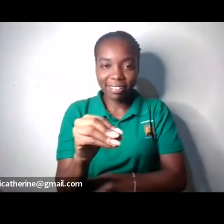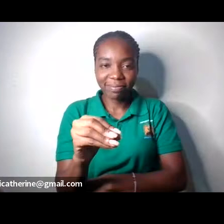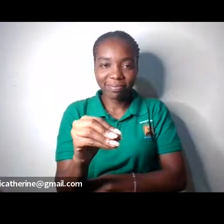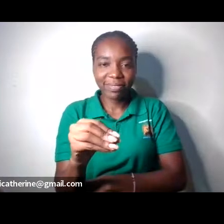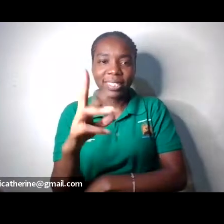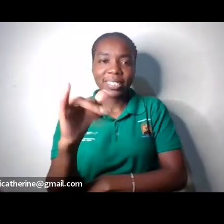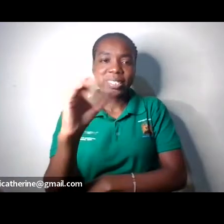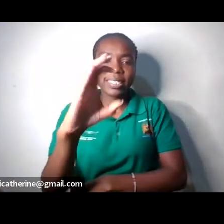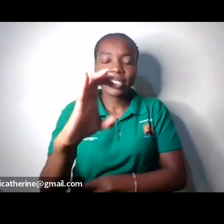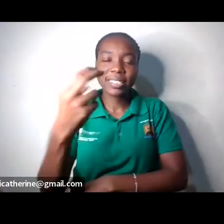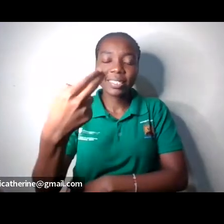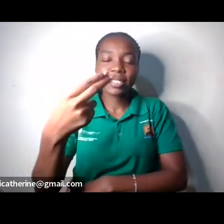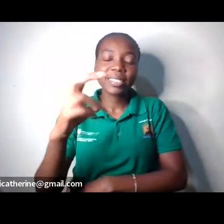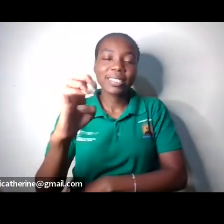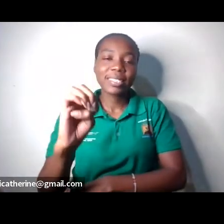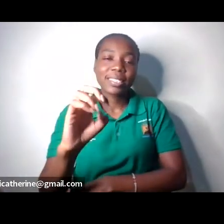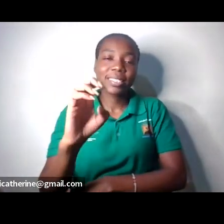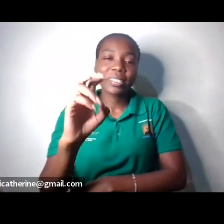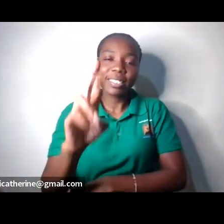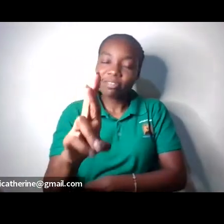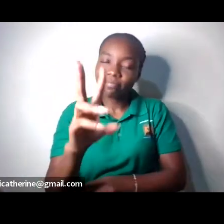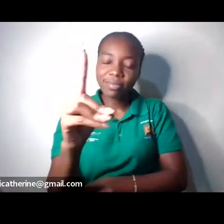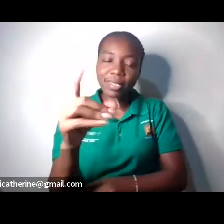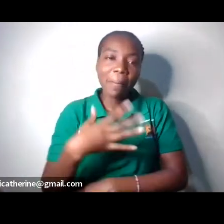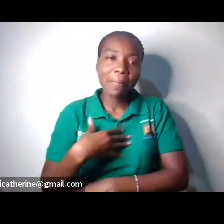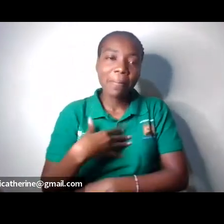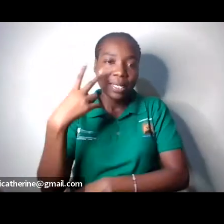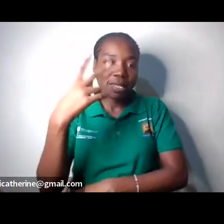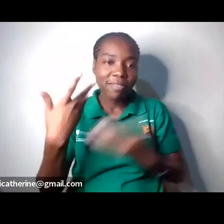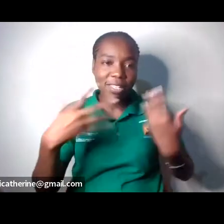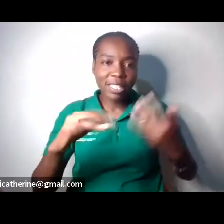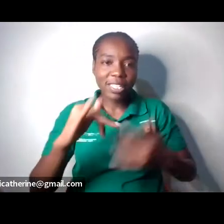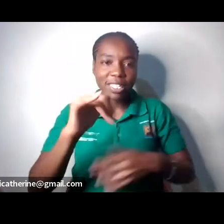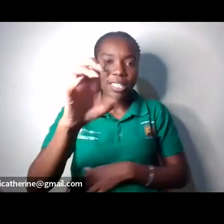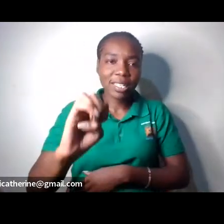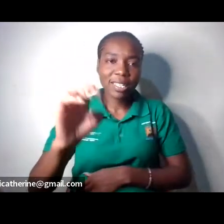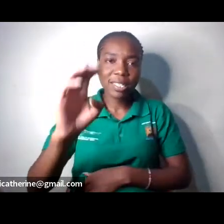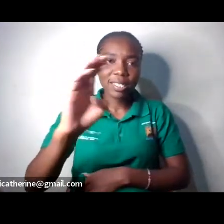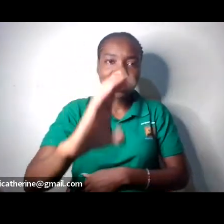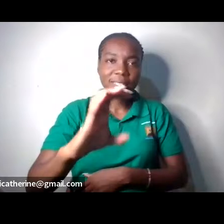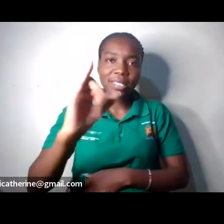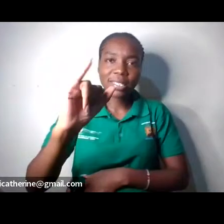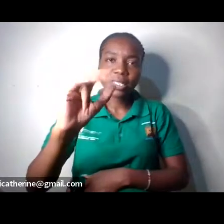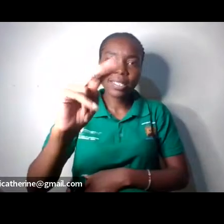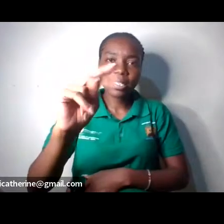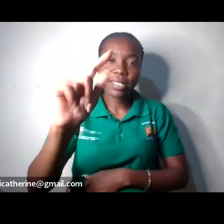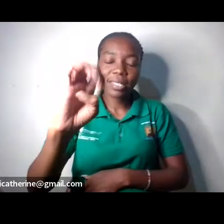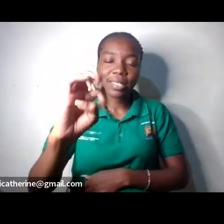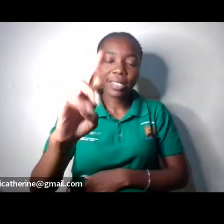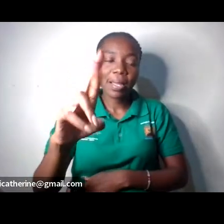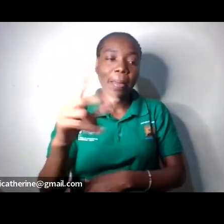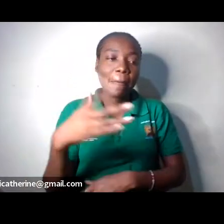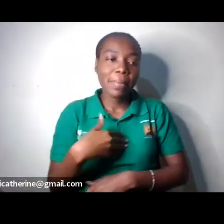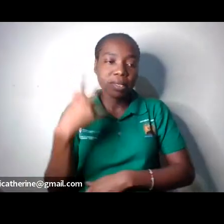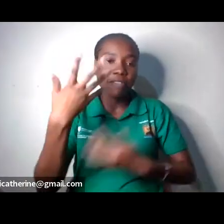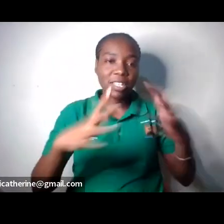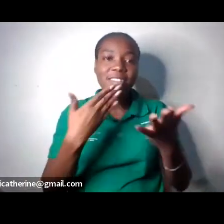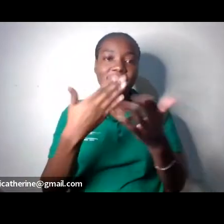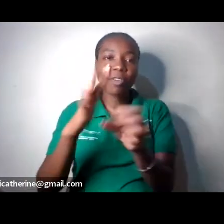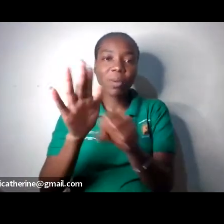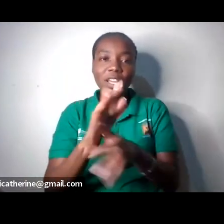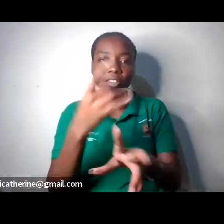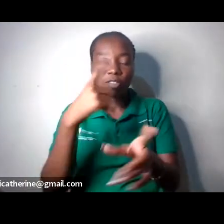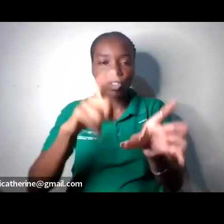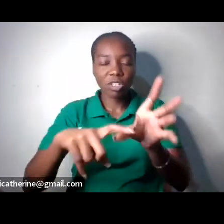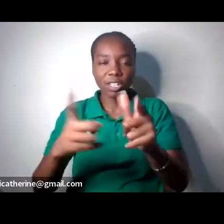for being there. I have seen Jacinta Kisungi. I've seen quite a number of people. Thank you very much for joining us and for choosing to be with Get It Right